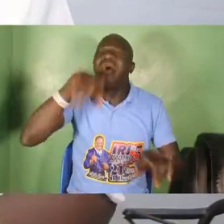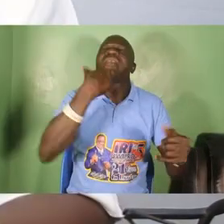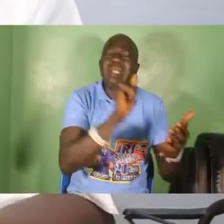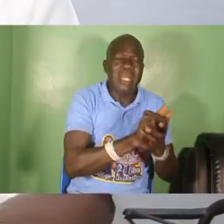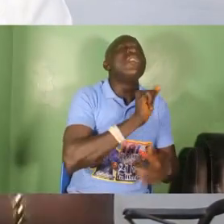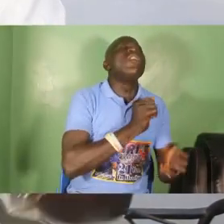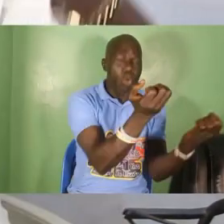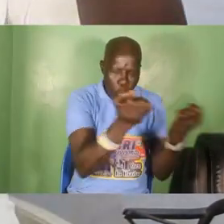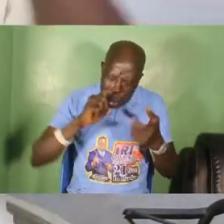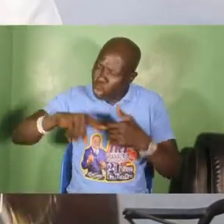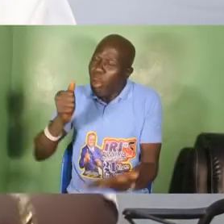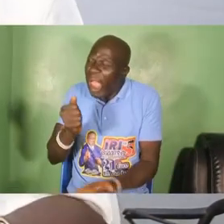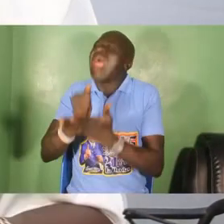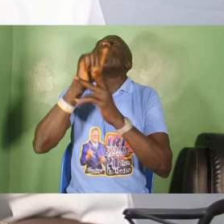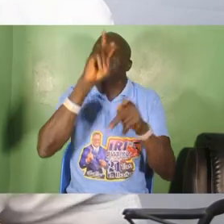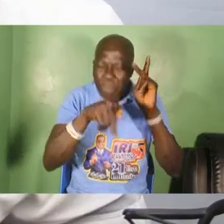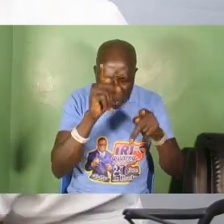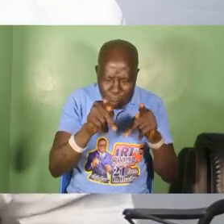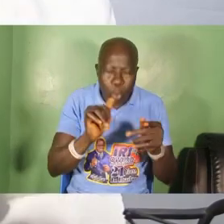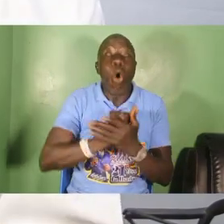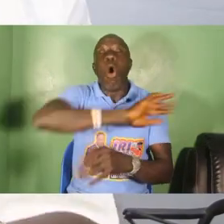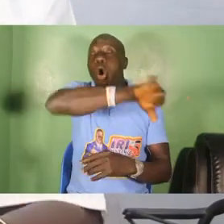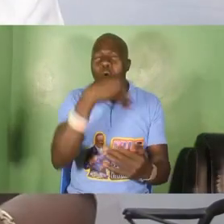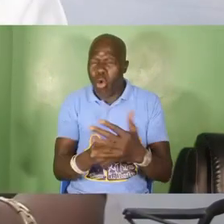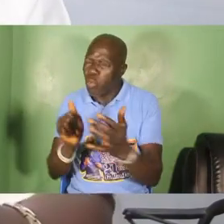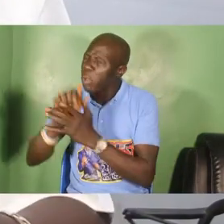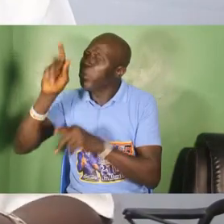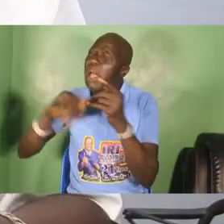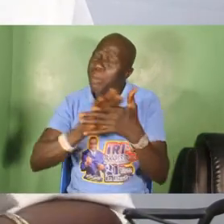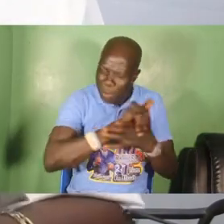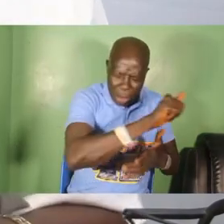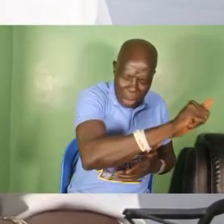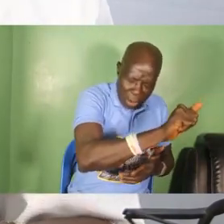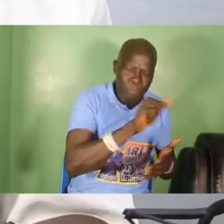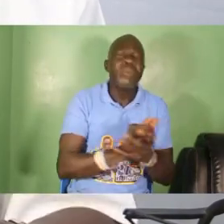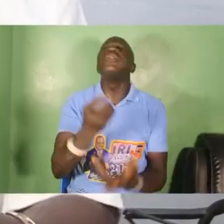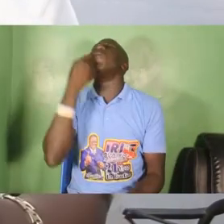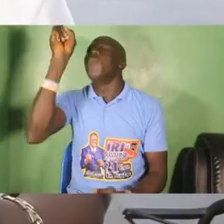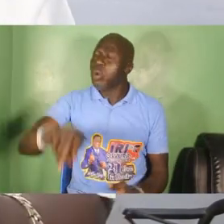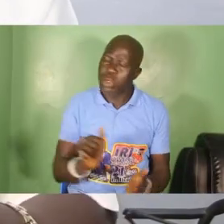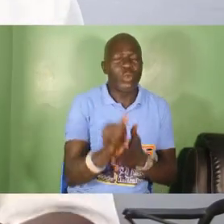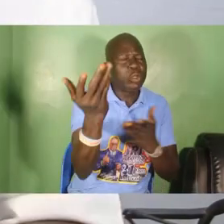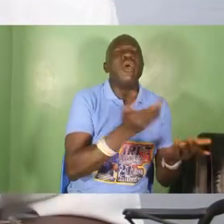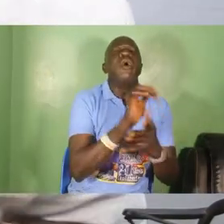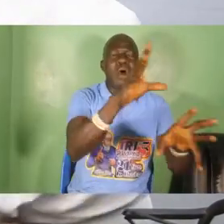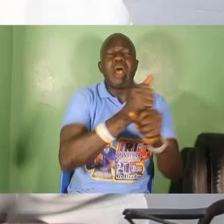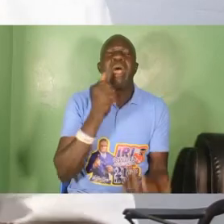mama he wants to intentionally help people awon to be gbagbo all the people that believe dan ni ku iran lowo la gbara lohun by